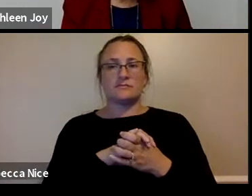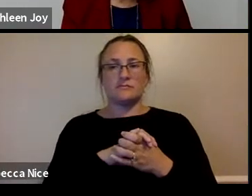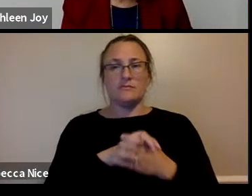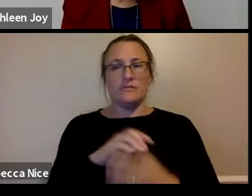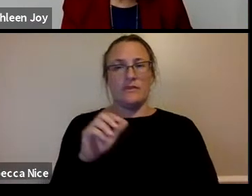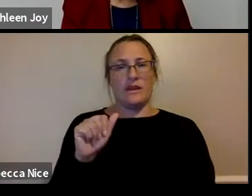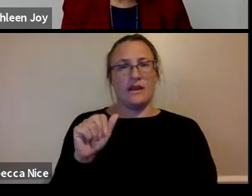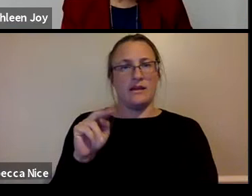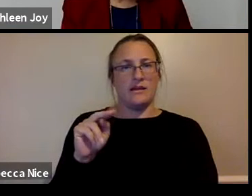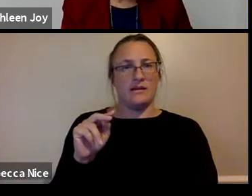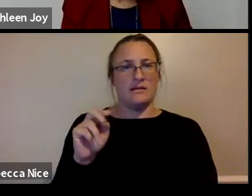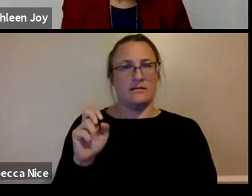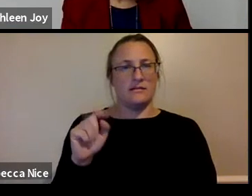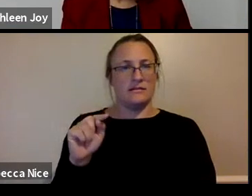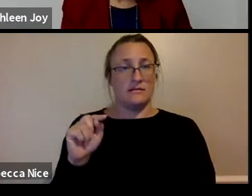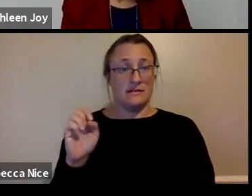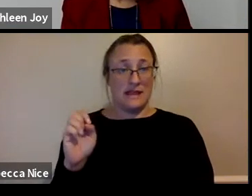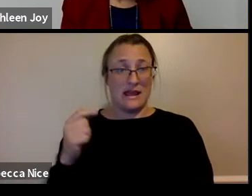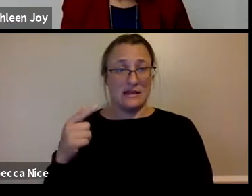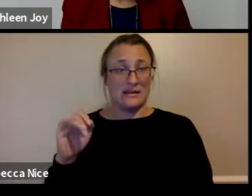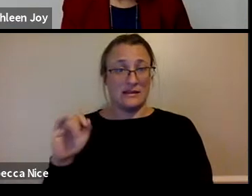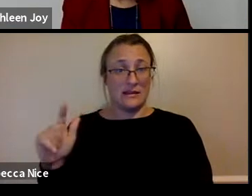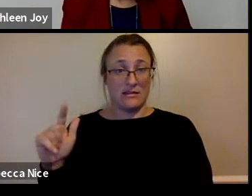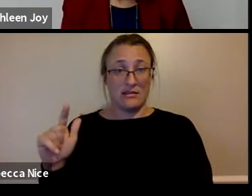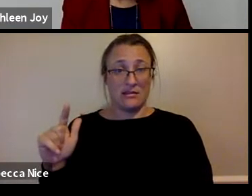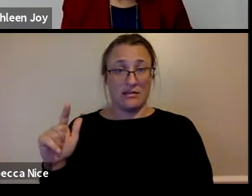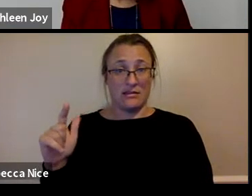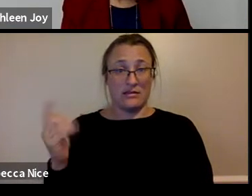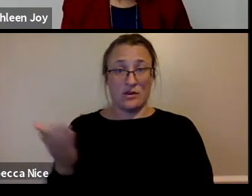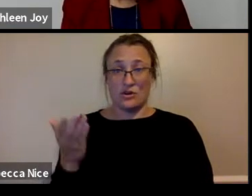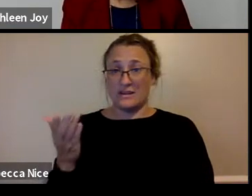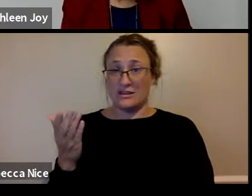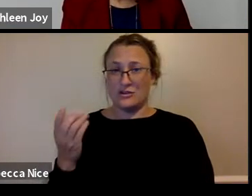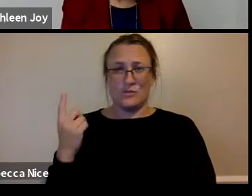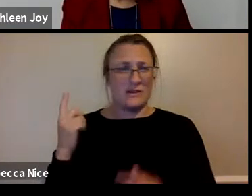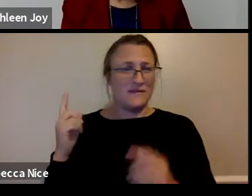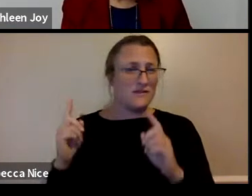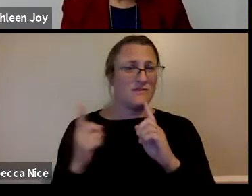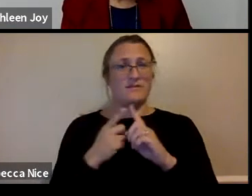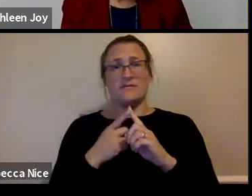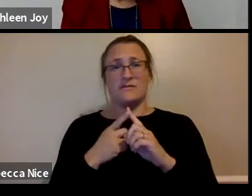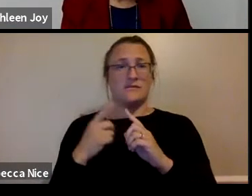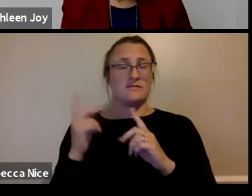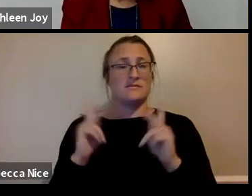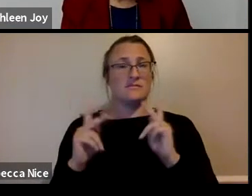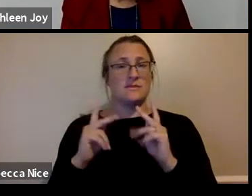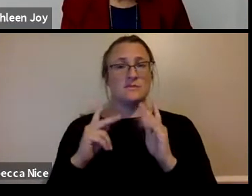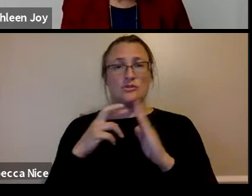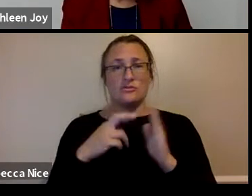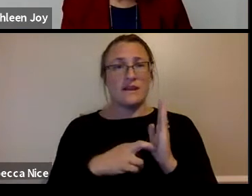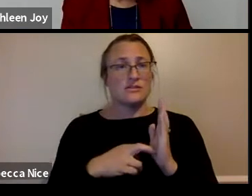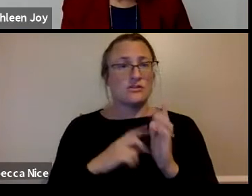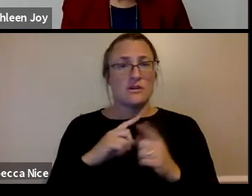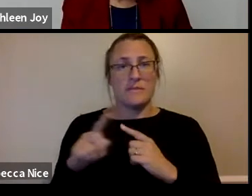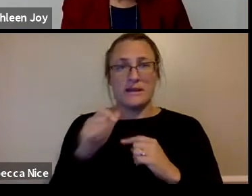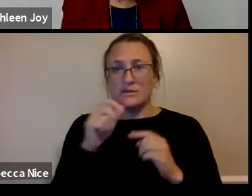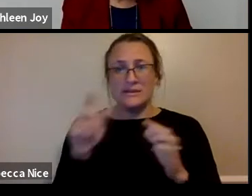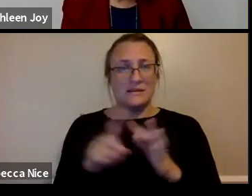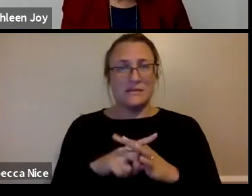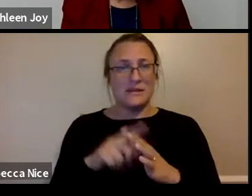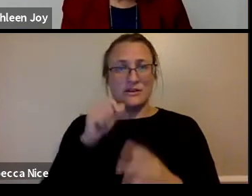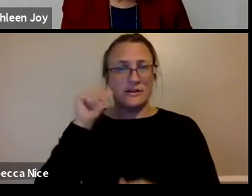Annette Gill, are you here? You were one of the earliest people to register, and you didn't appear